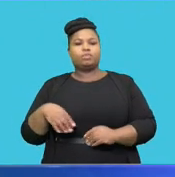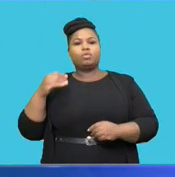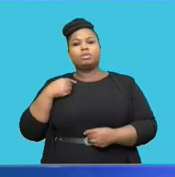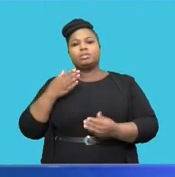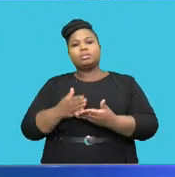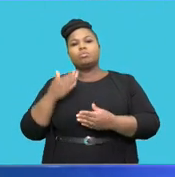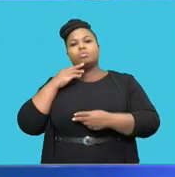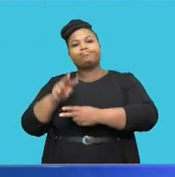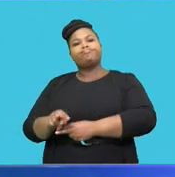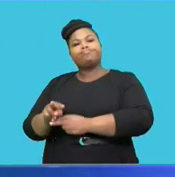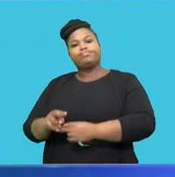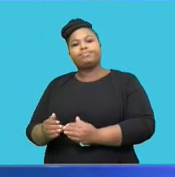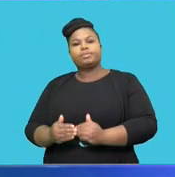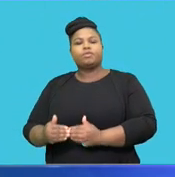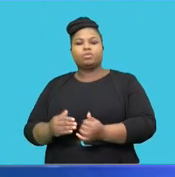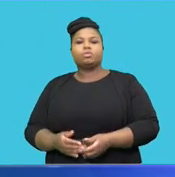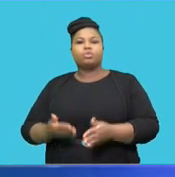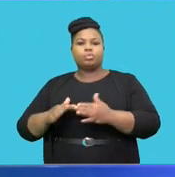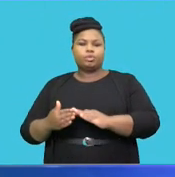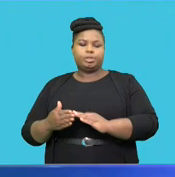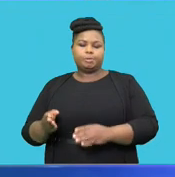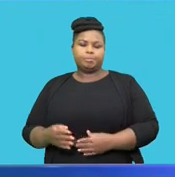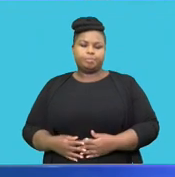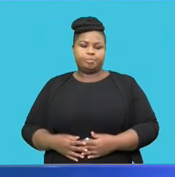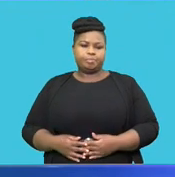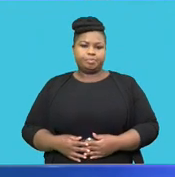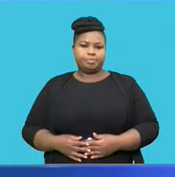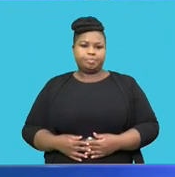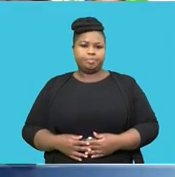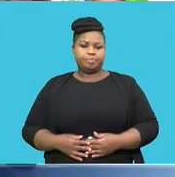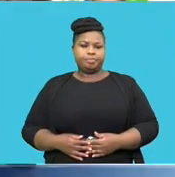onene kwesekeni izingane nabazali abaphuma emphakathini eyahlukahlukene.